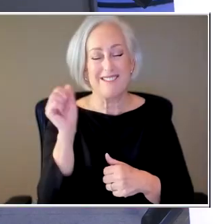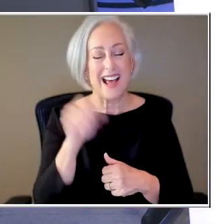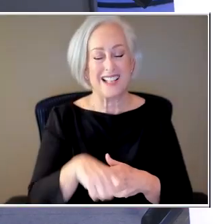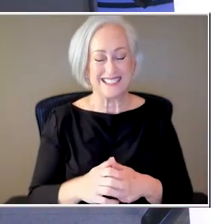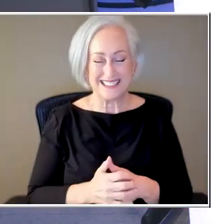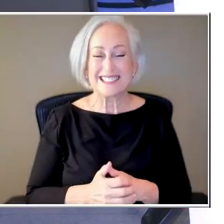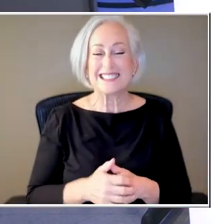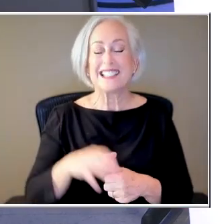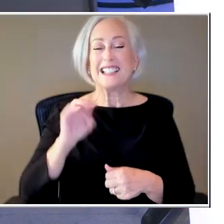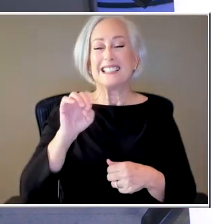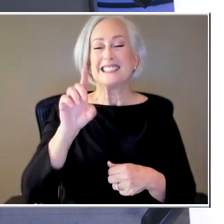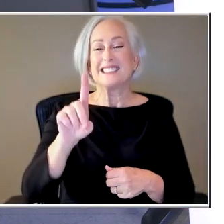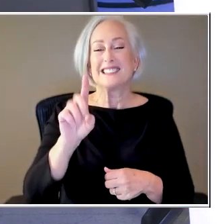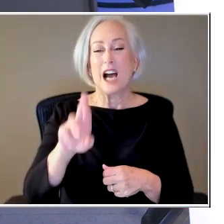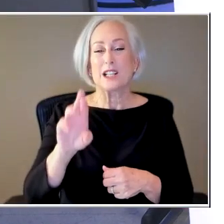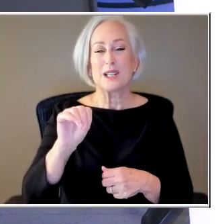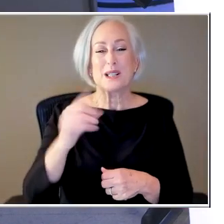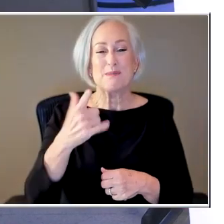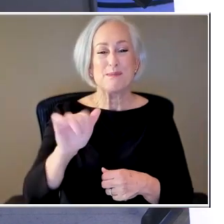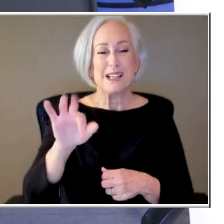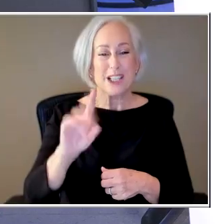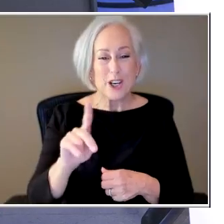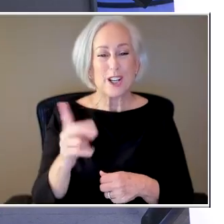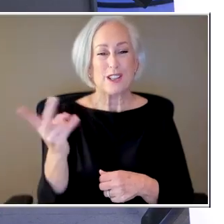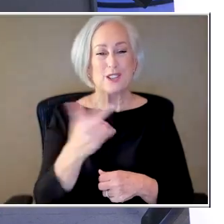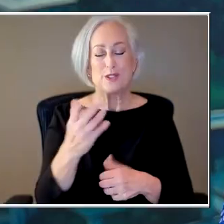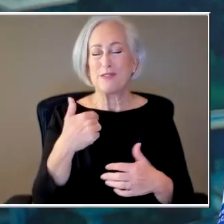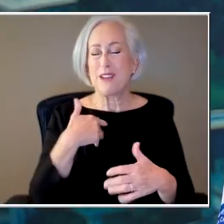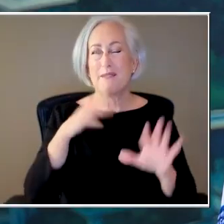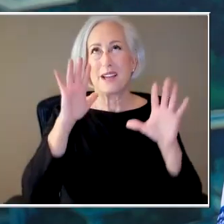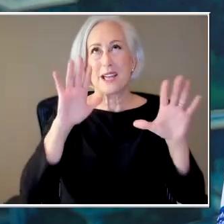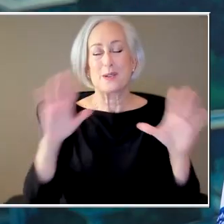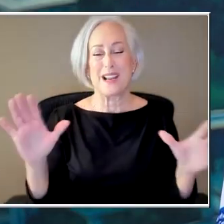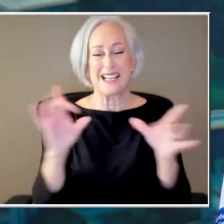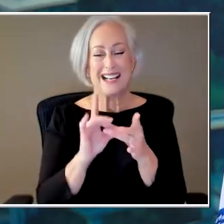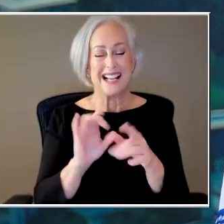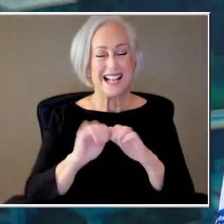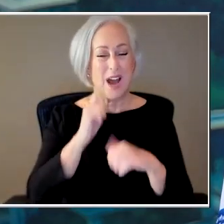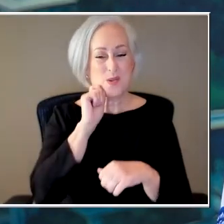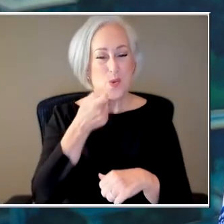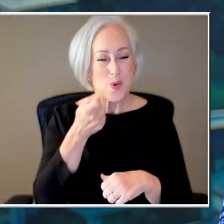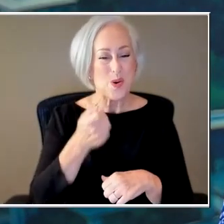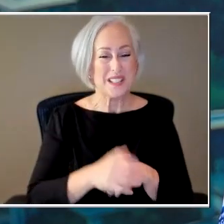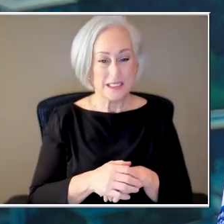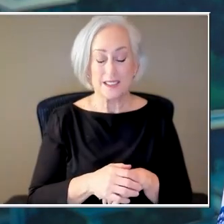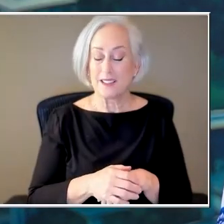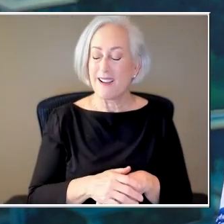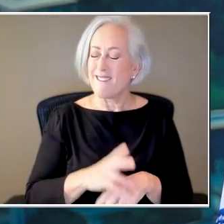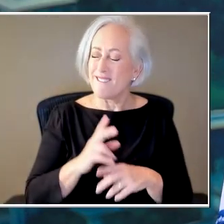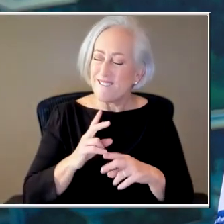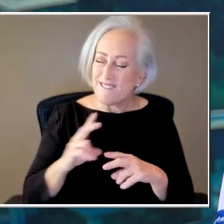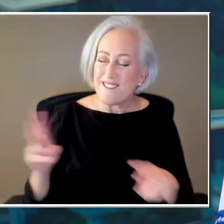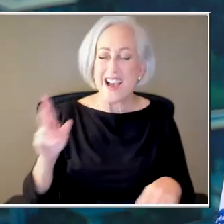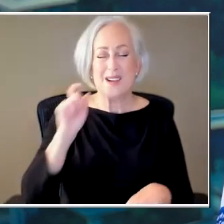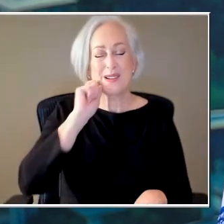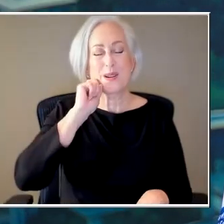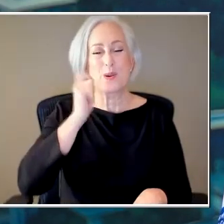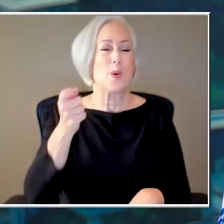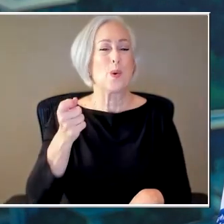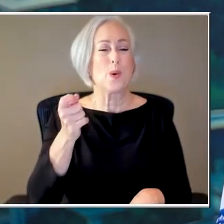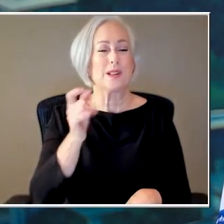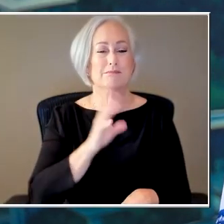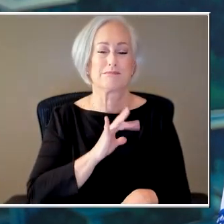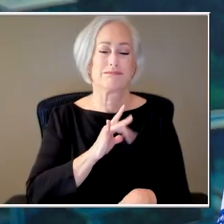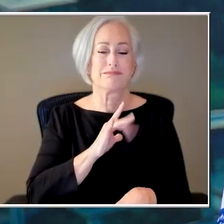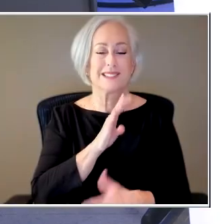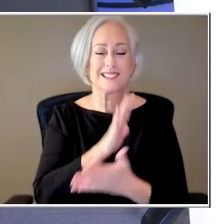McGurk, just how cool is it that they have this connection? It's the coolest. It's the epitome of what our team does. It is.